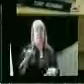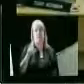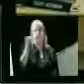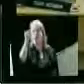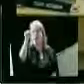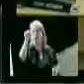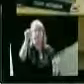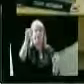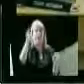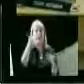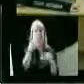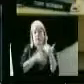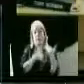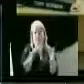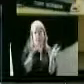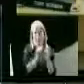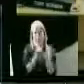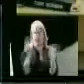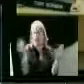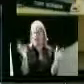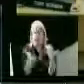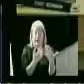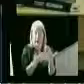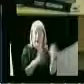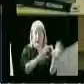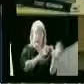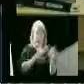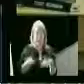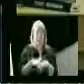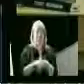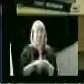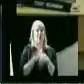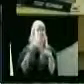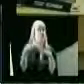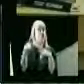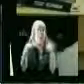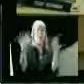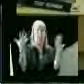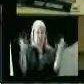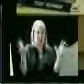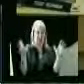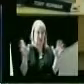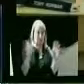proceeding. Anyway, so far that's it.